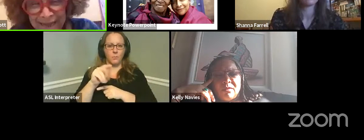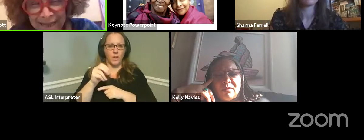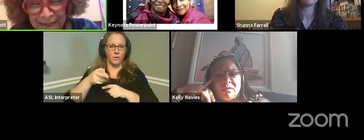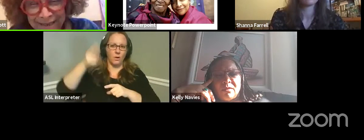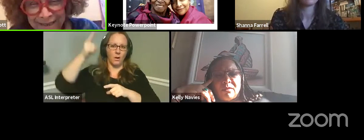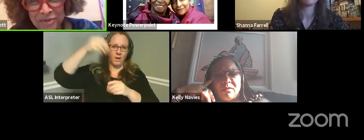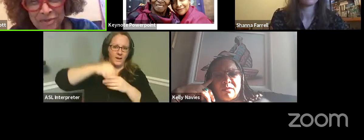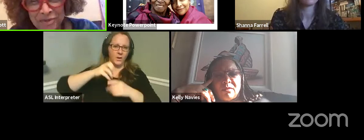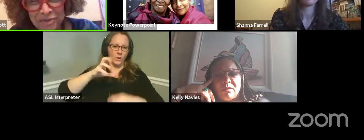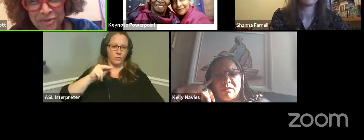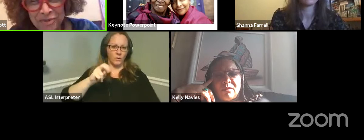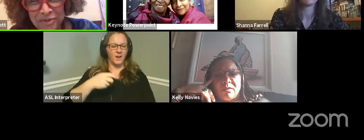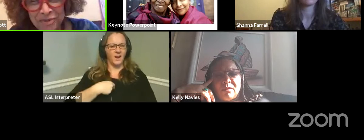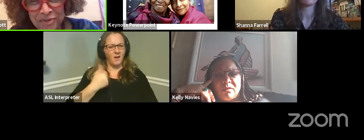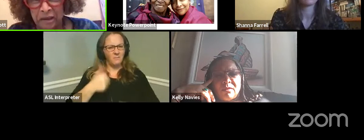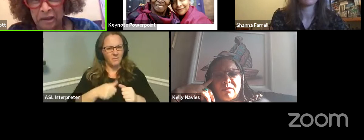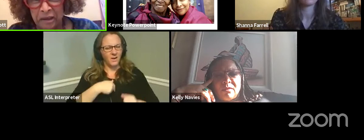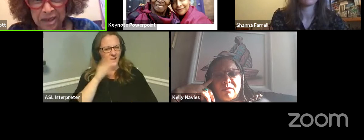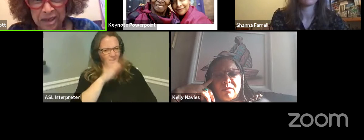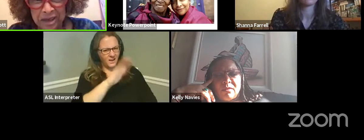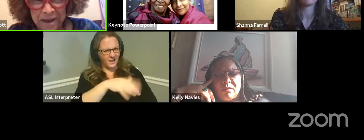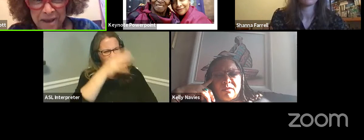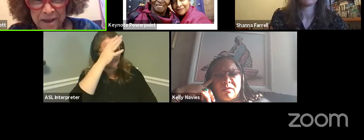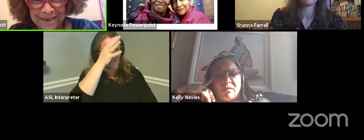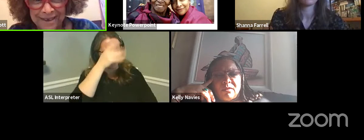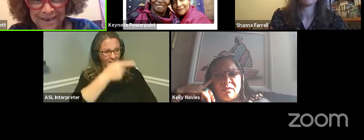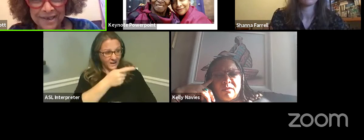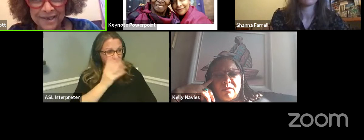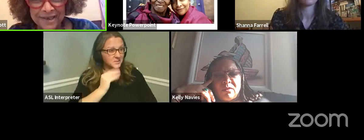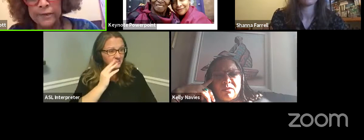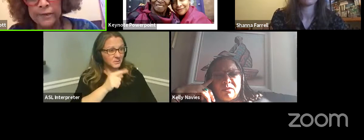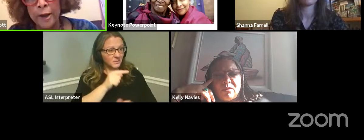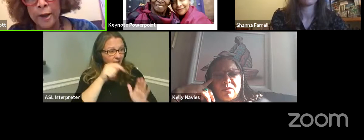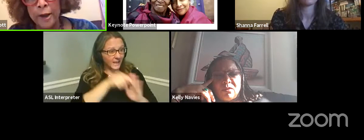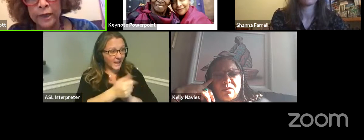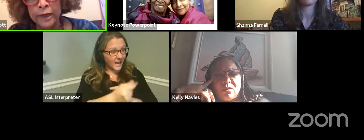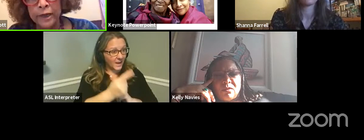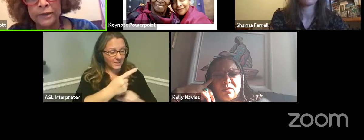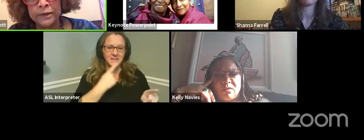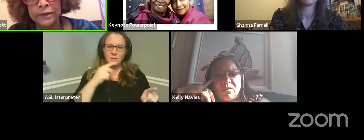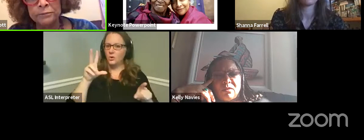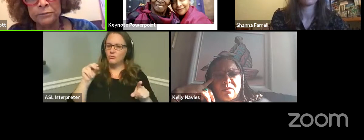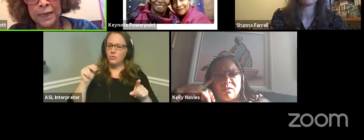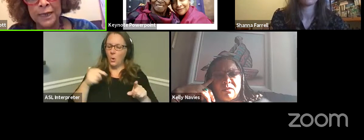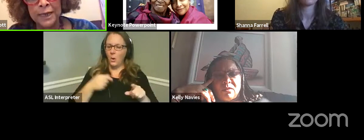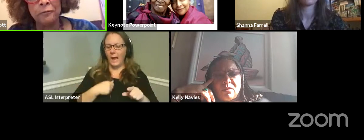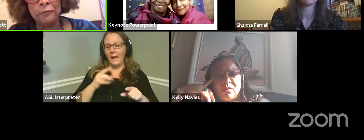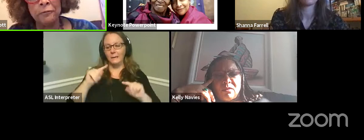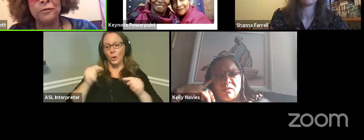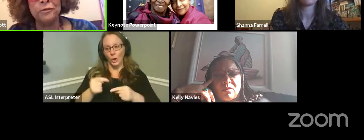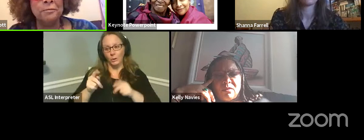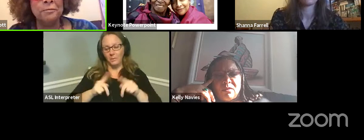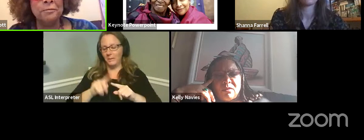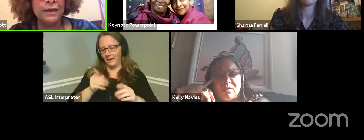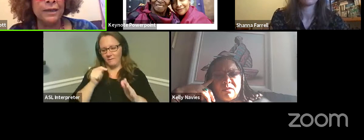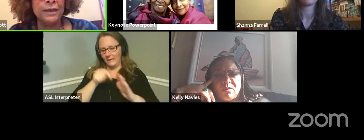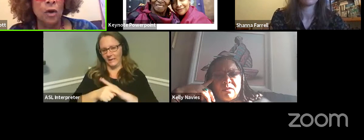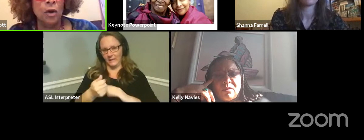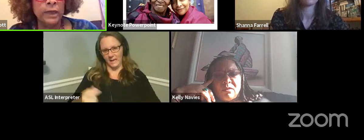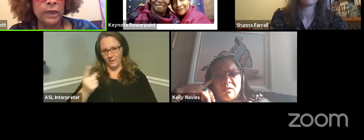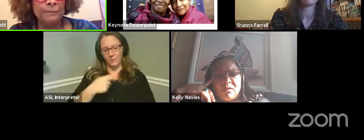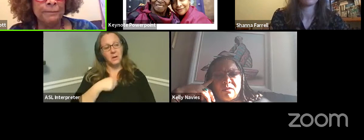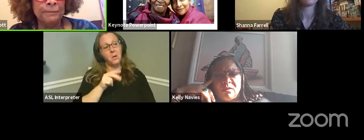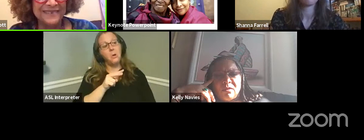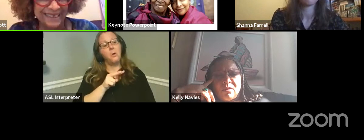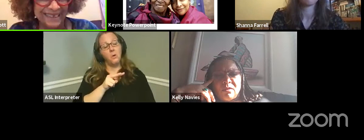dad, you never killed anybody, did you? He said, no, I hurt a couple of people, but I never killed anybody.